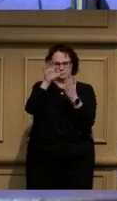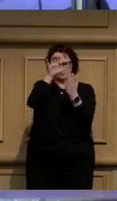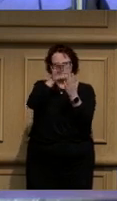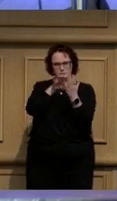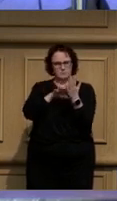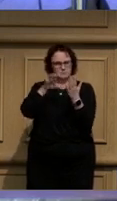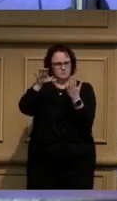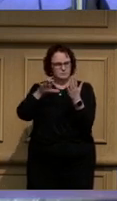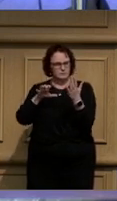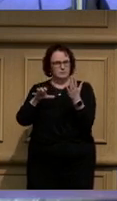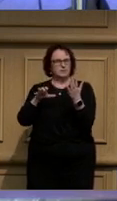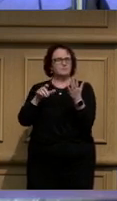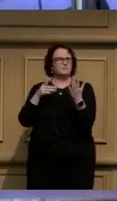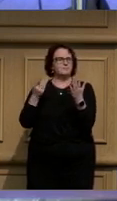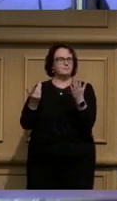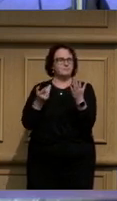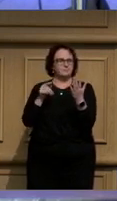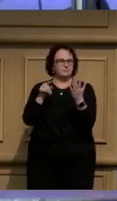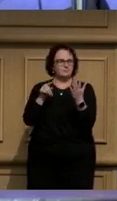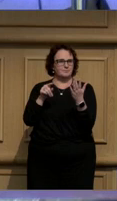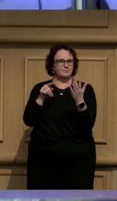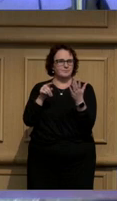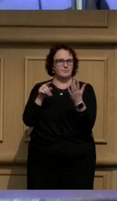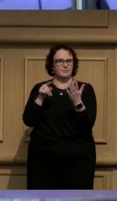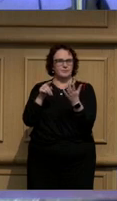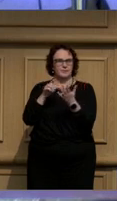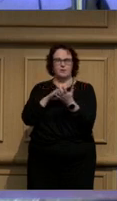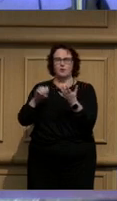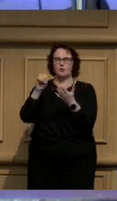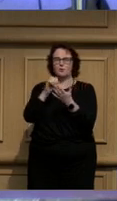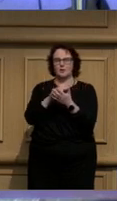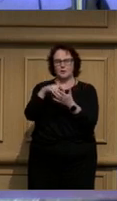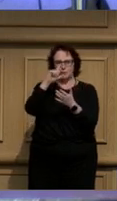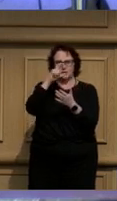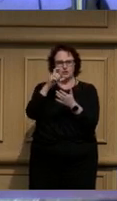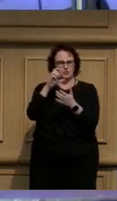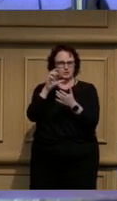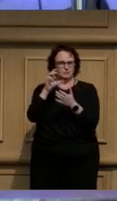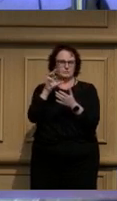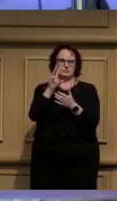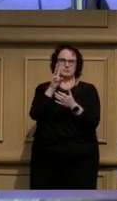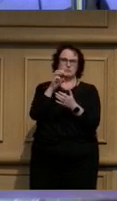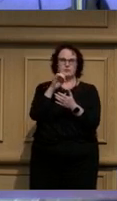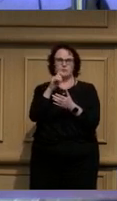innovative and rich imagery of the European witchcraft. So this is very much about the,